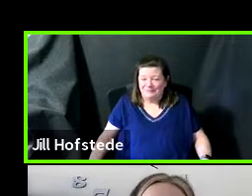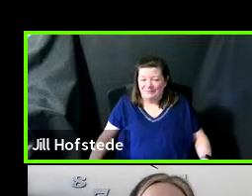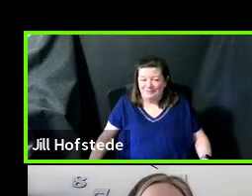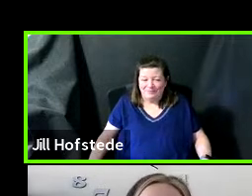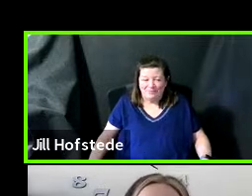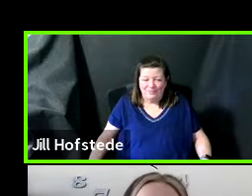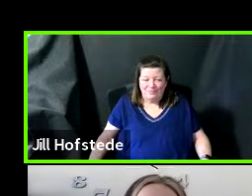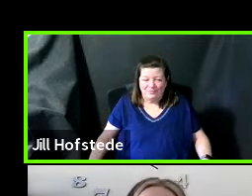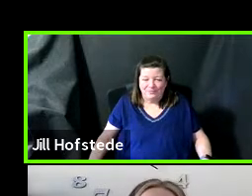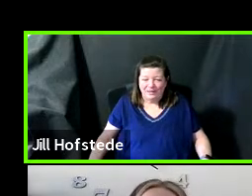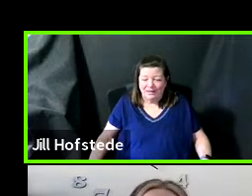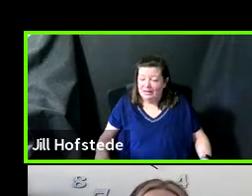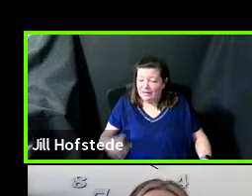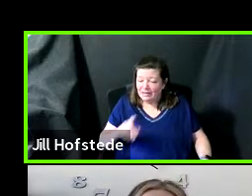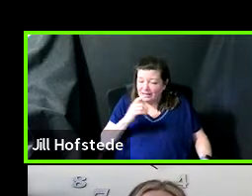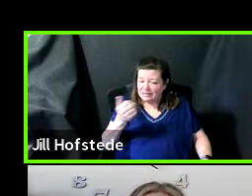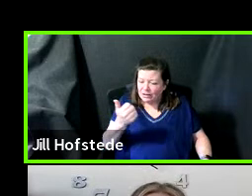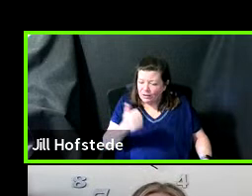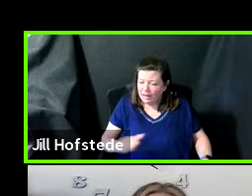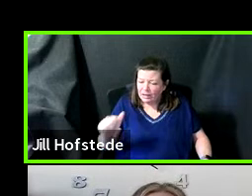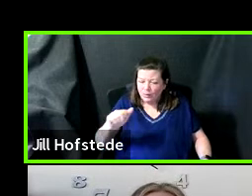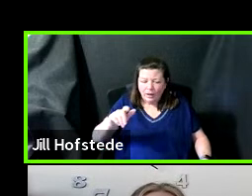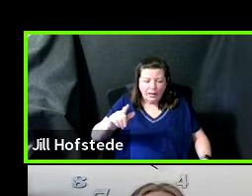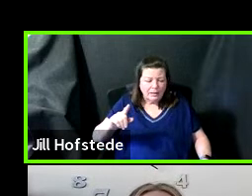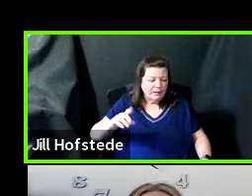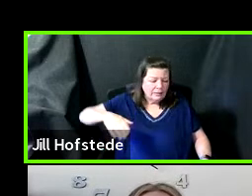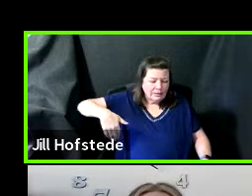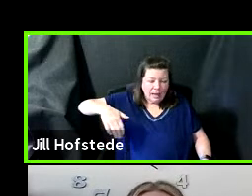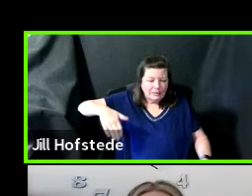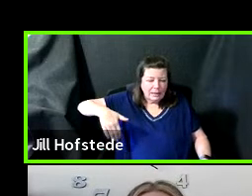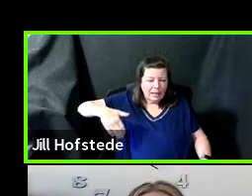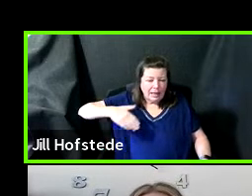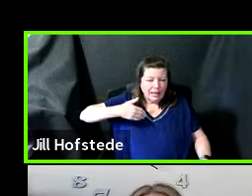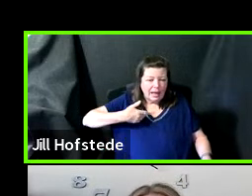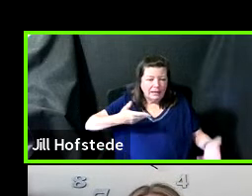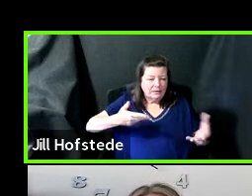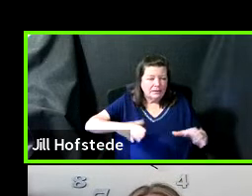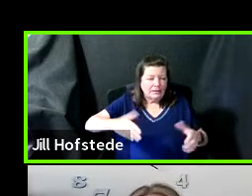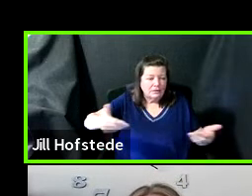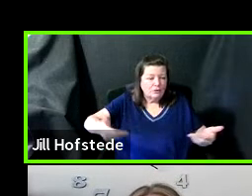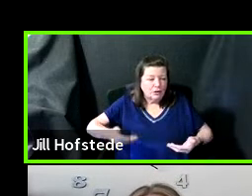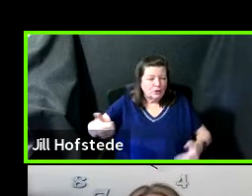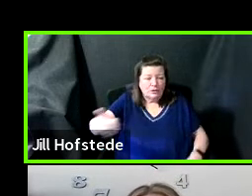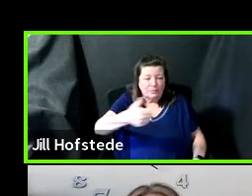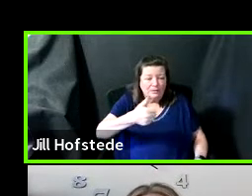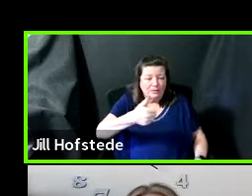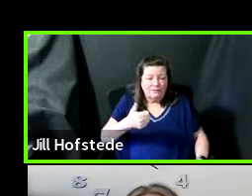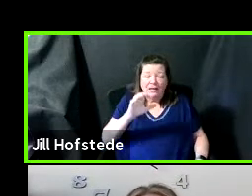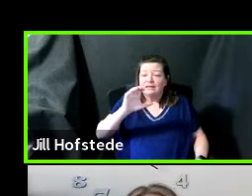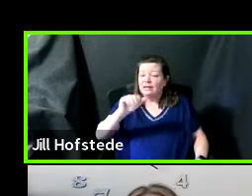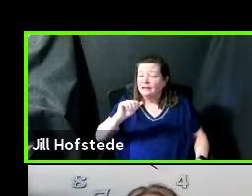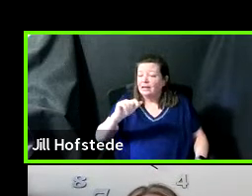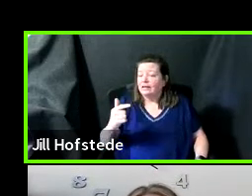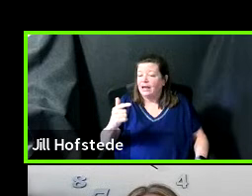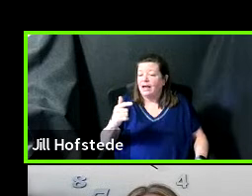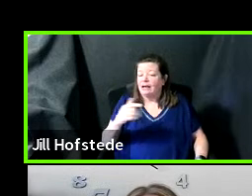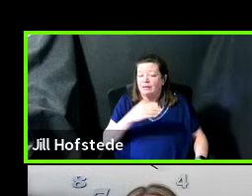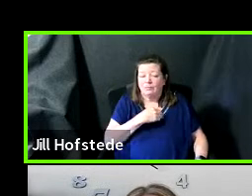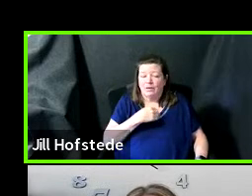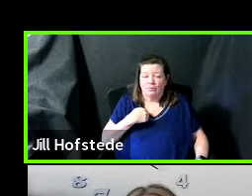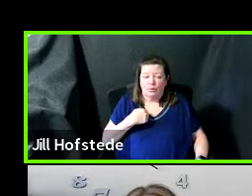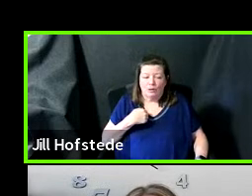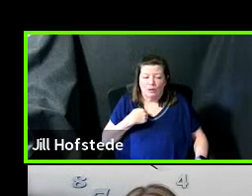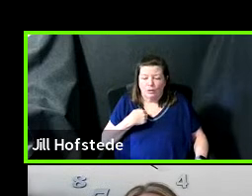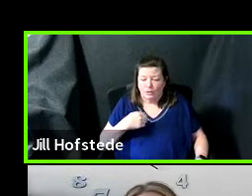Okay. And is there anyone that hasn't had a chance to introduce themselves that's a CAG member? I'm going to toggle